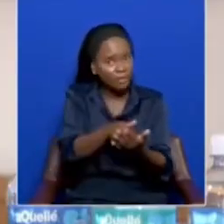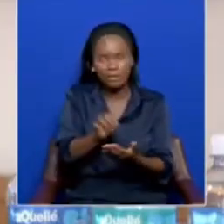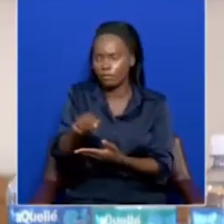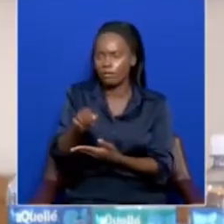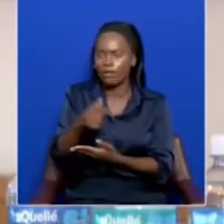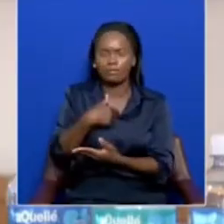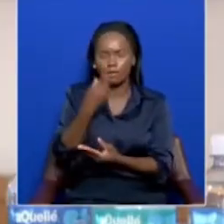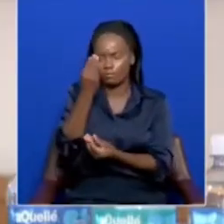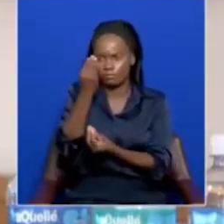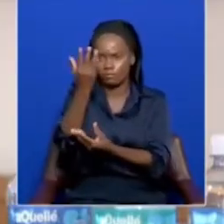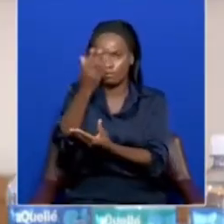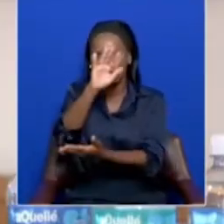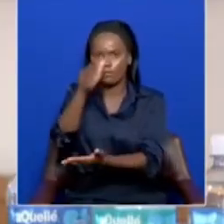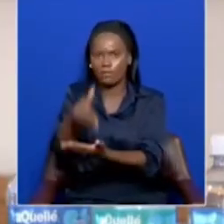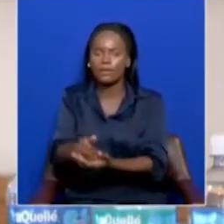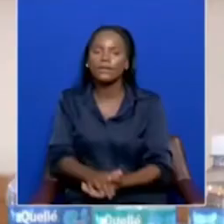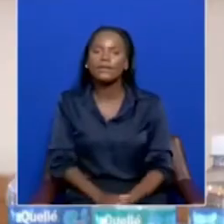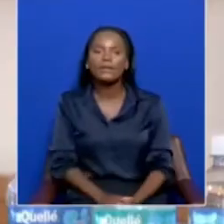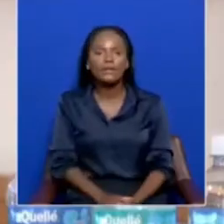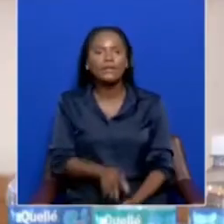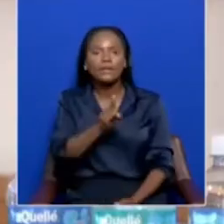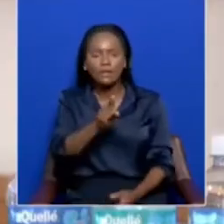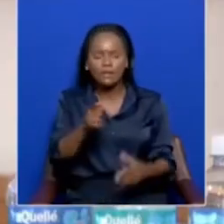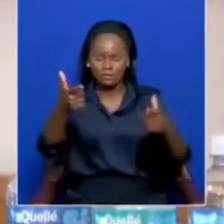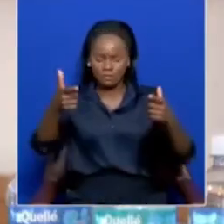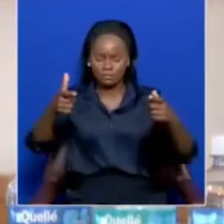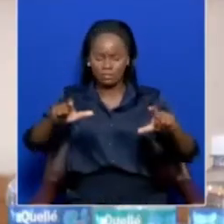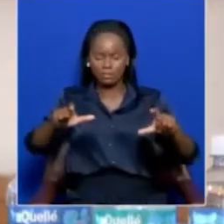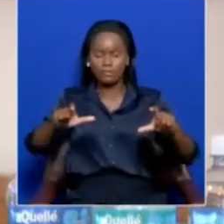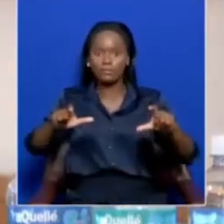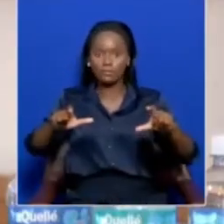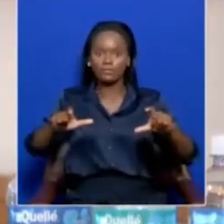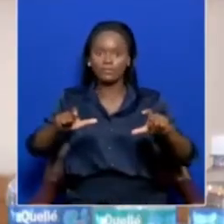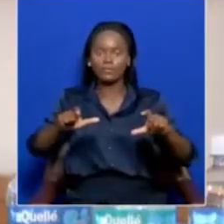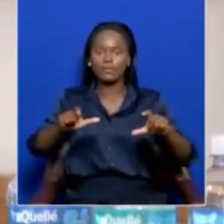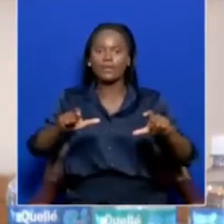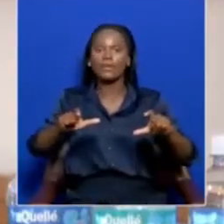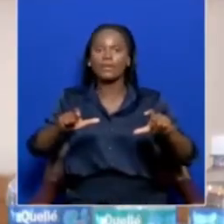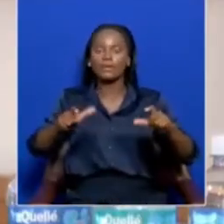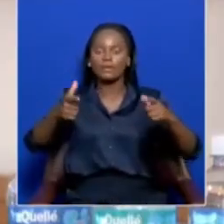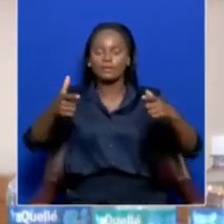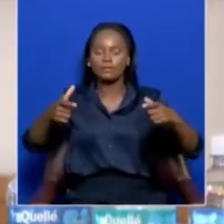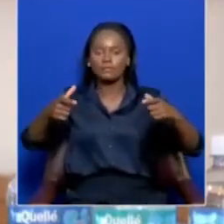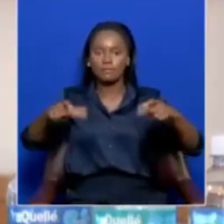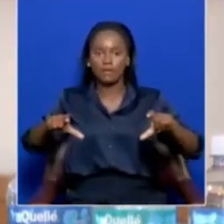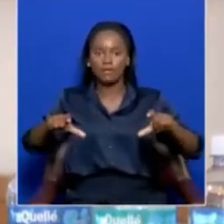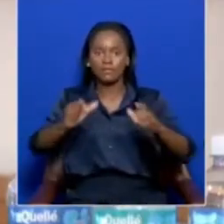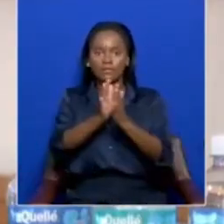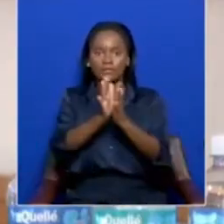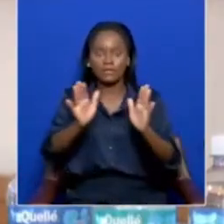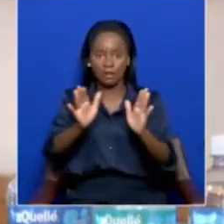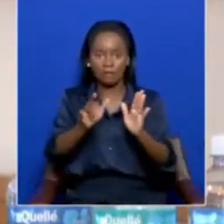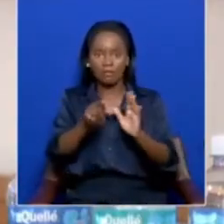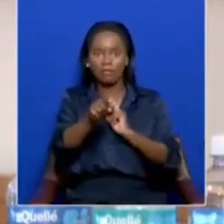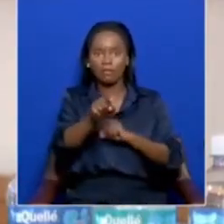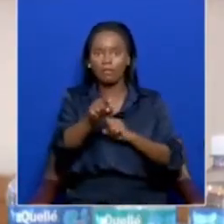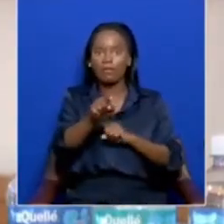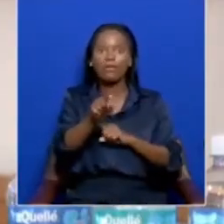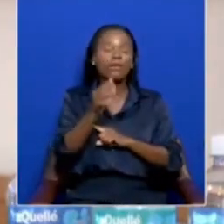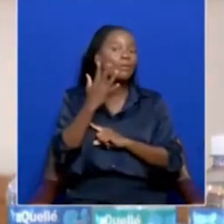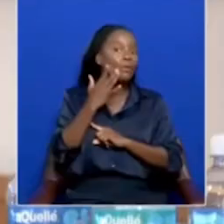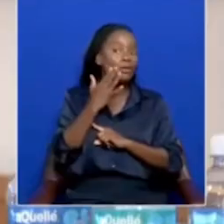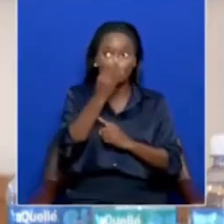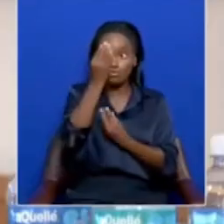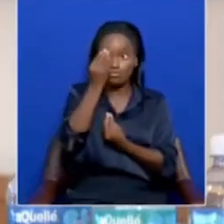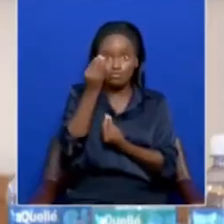of all these facts. We are still at your page 3, paragraph 10 at the bottom